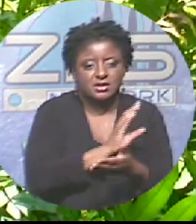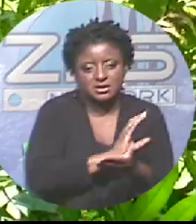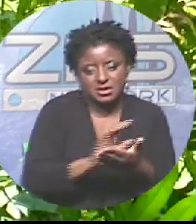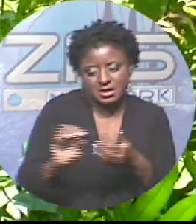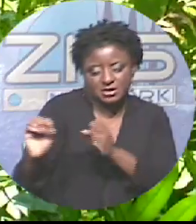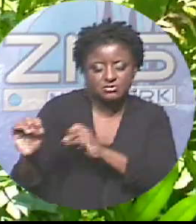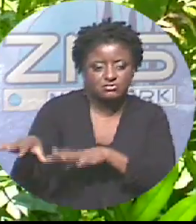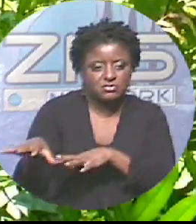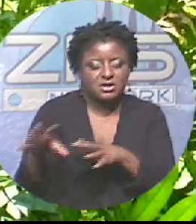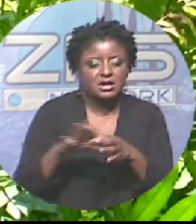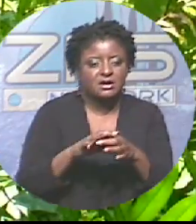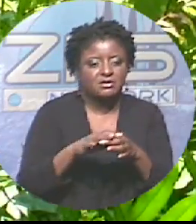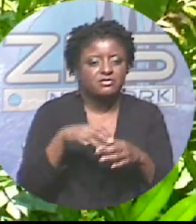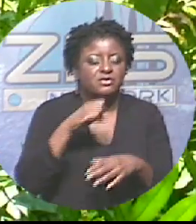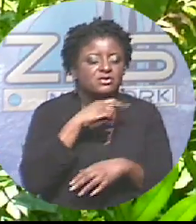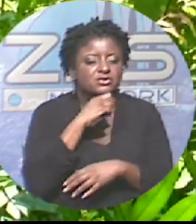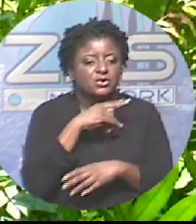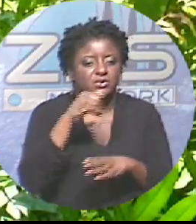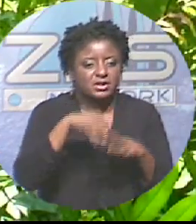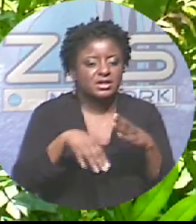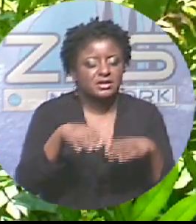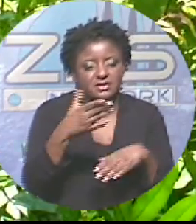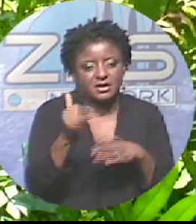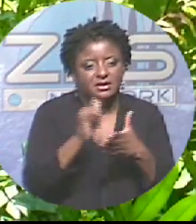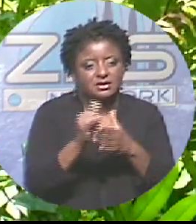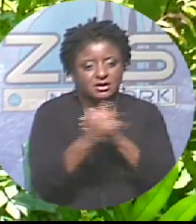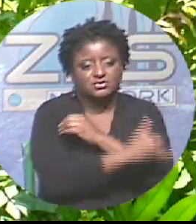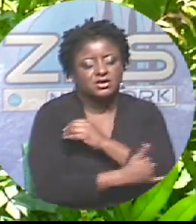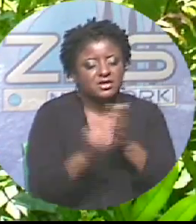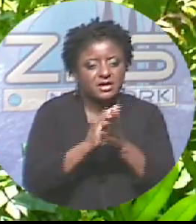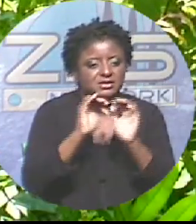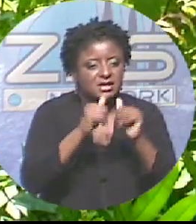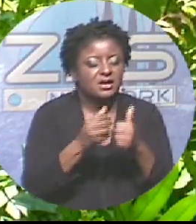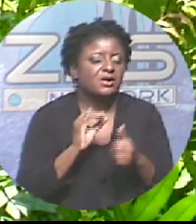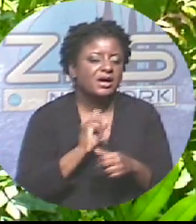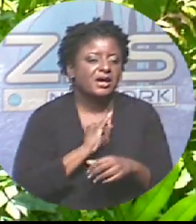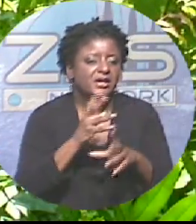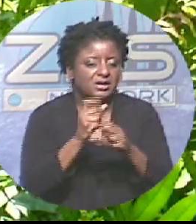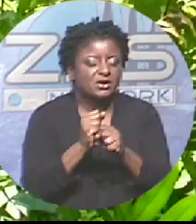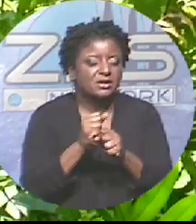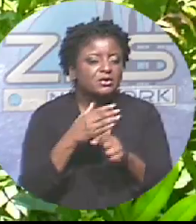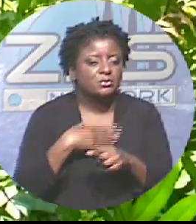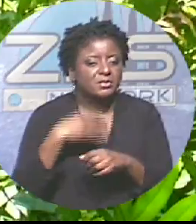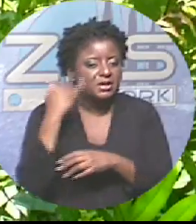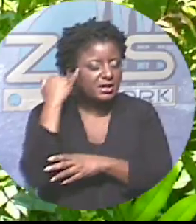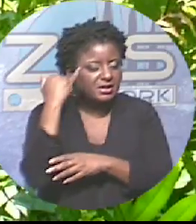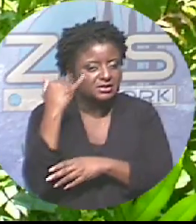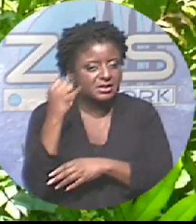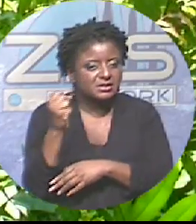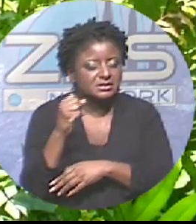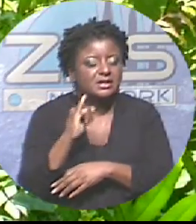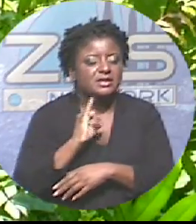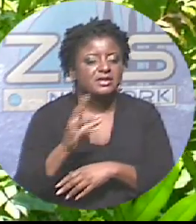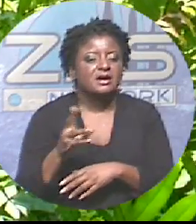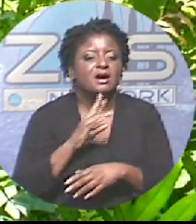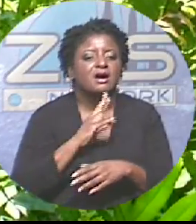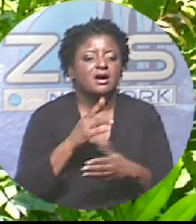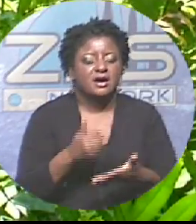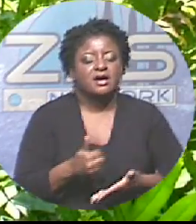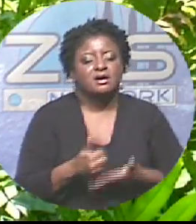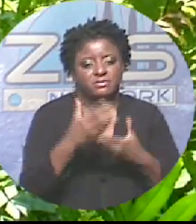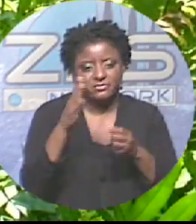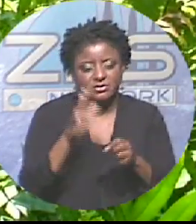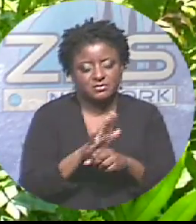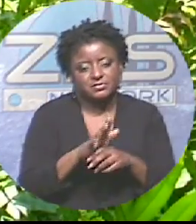in Australia, and basically that's how I get my ideas, but they're very helpful in trying to tell